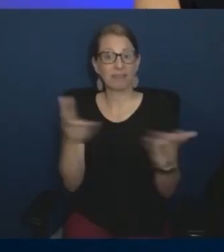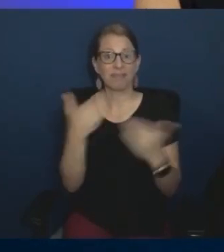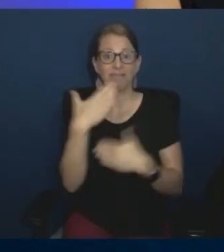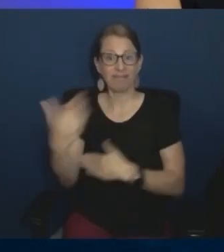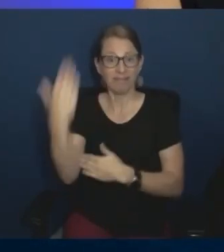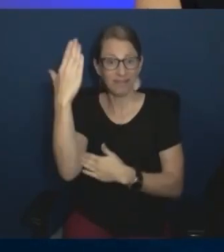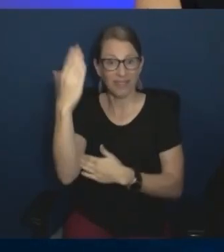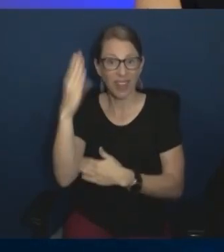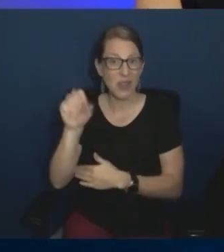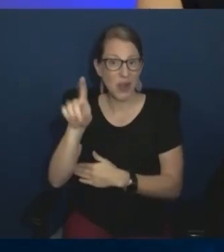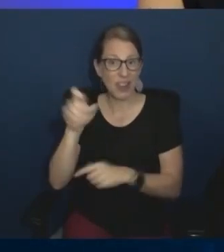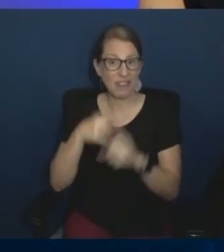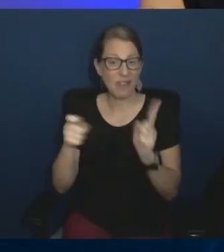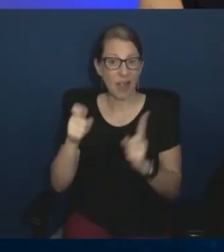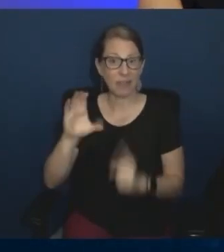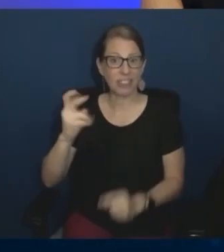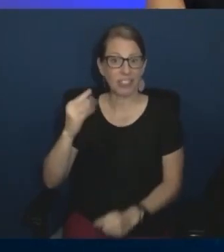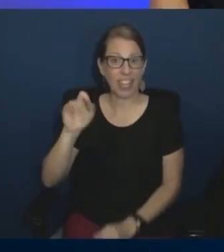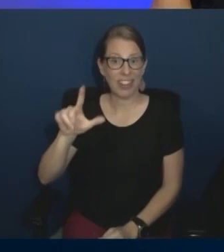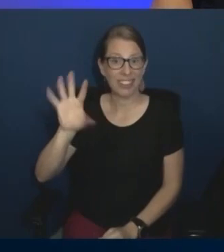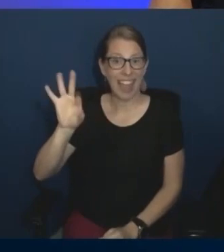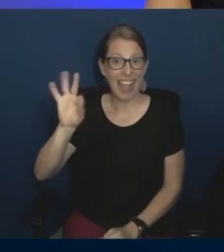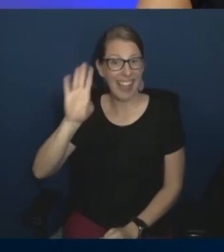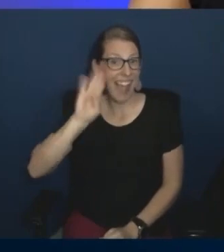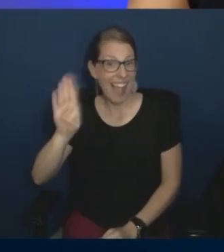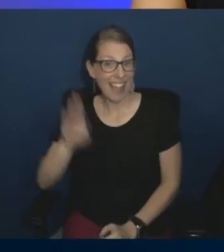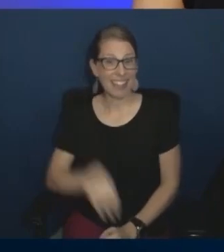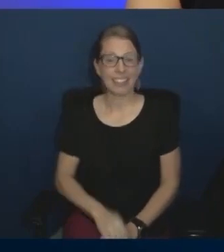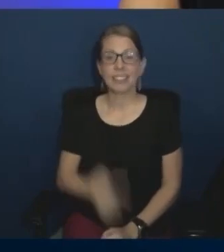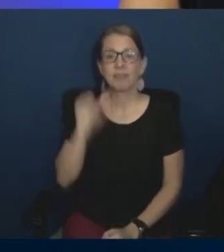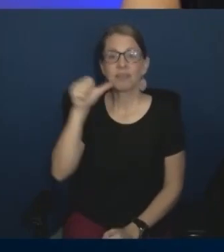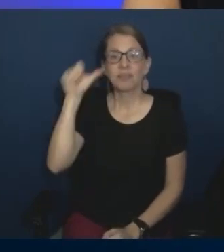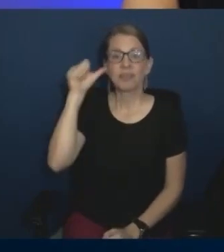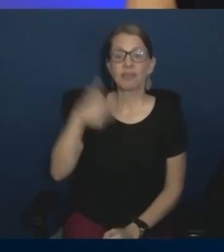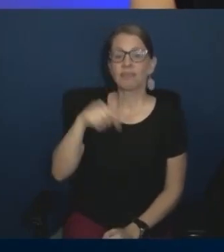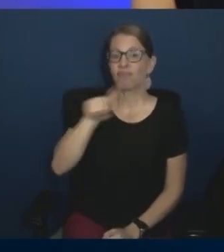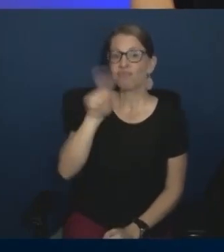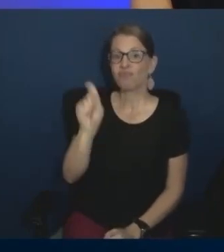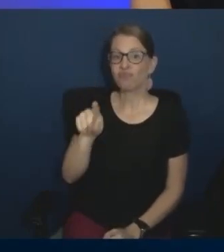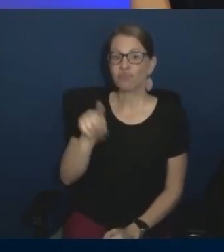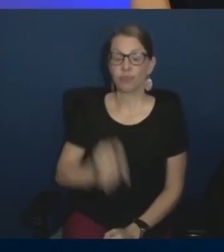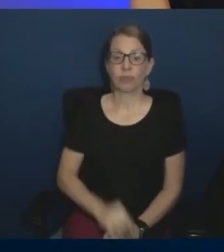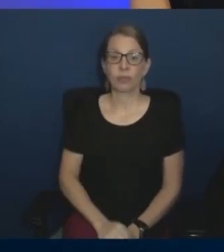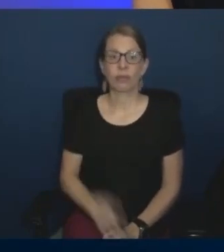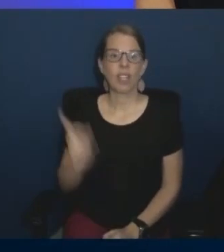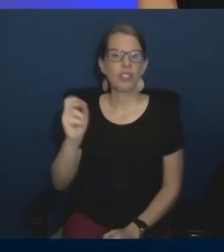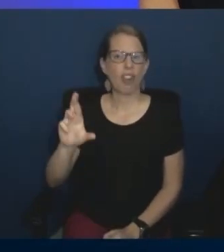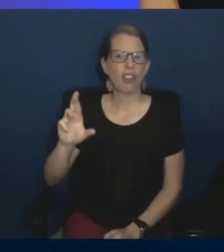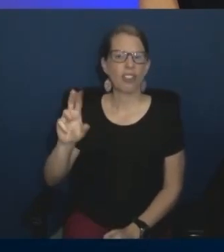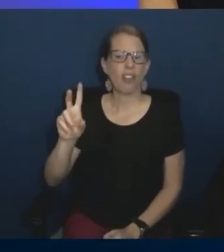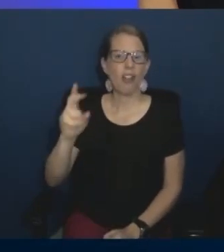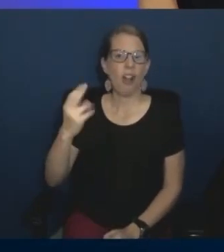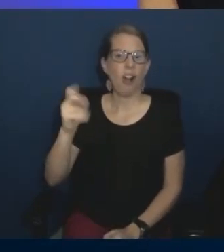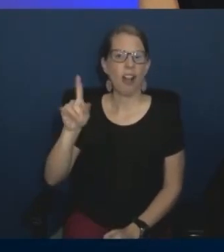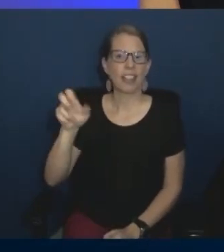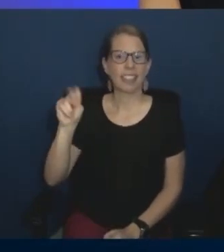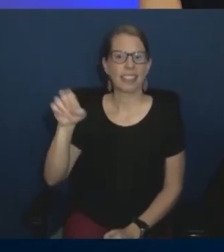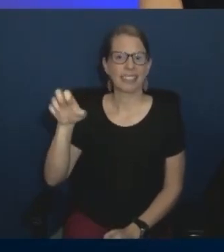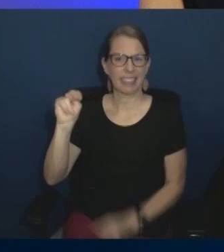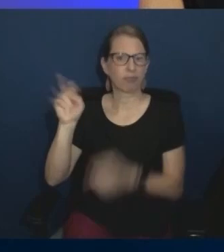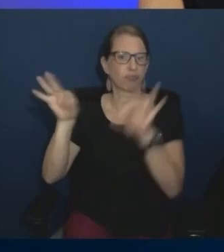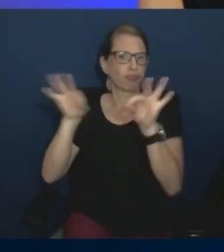9 News. Hey, Cody. Good morning. Hi. Yesterday, I asked, and Dr. Hawkinson really eloquently responded about